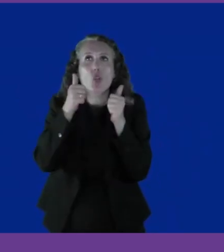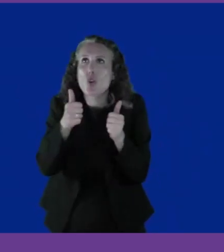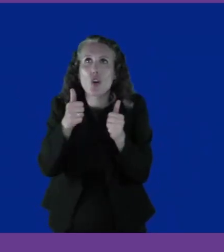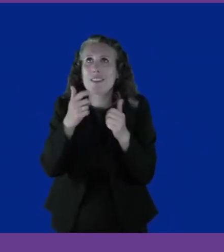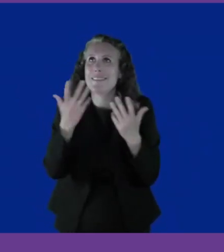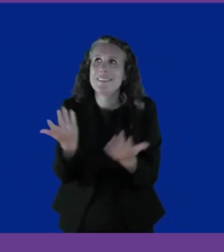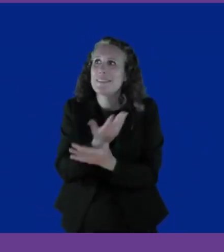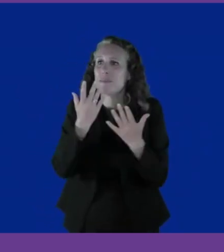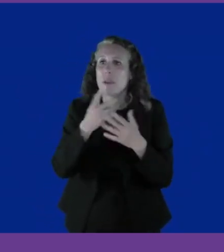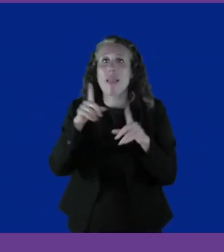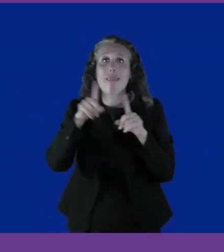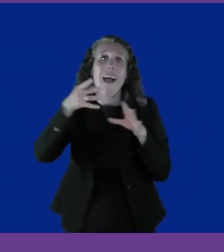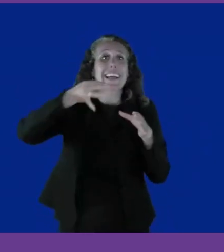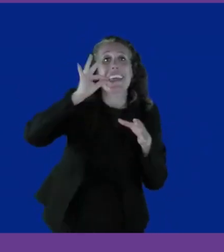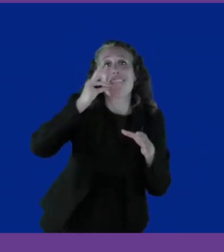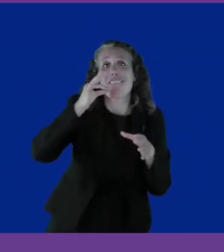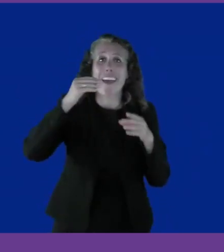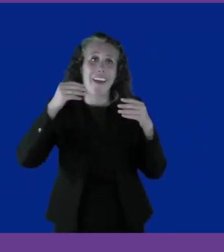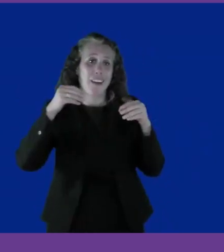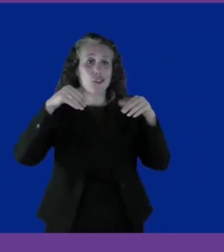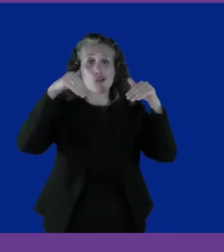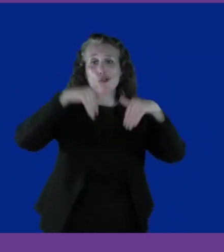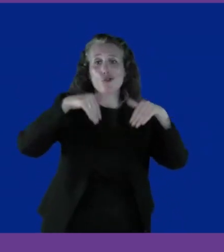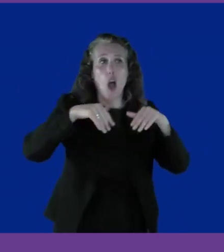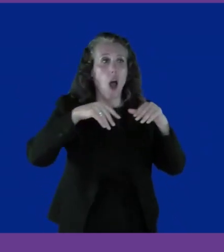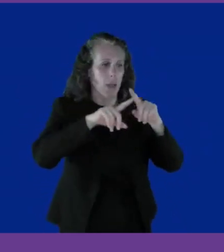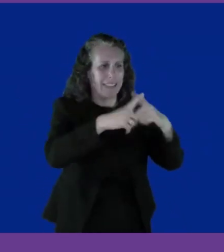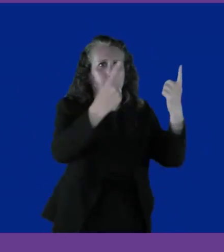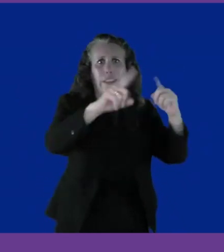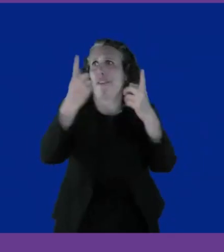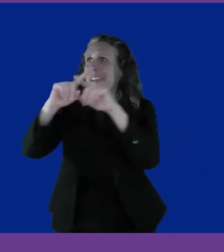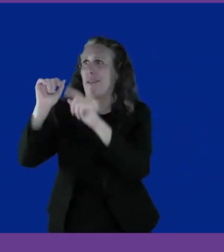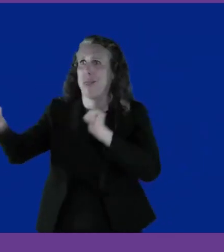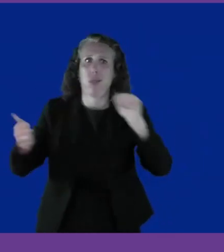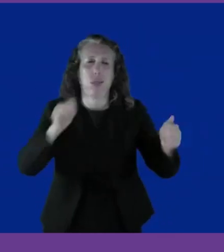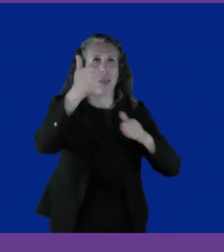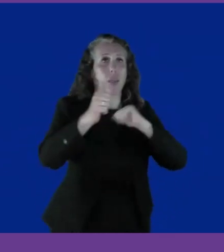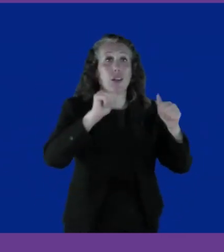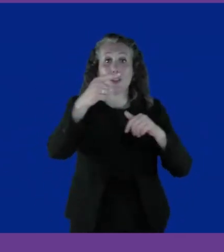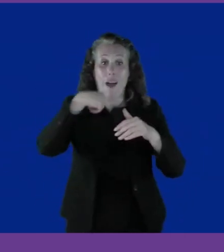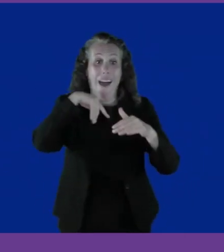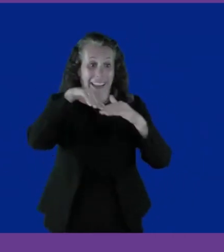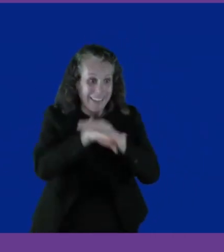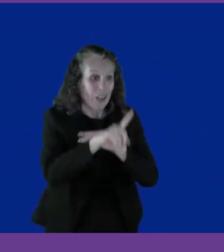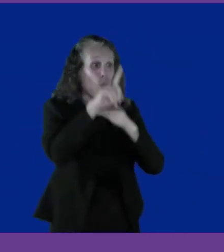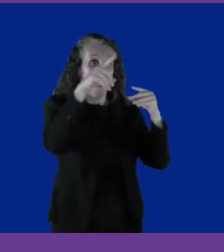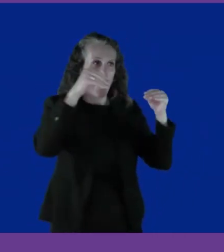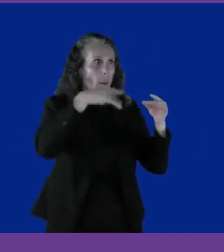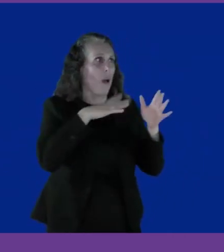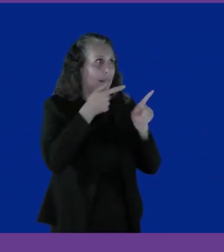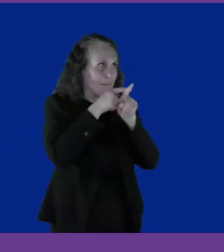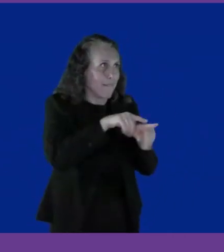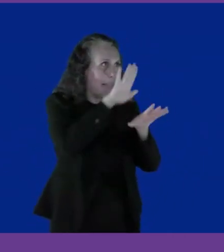different cafes, shops, or whatever, very different solutions all the time, where every time you change